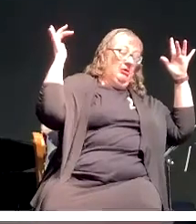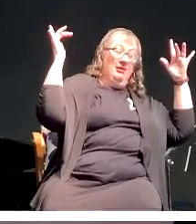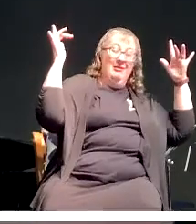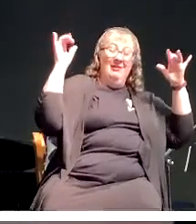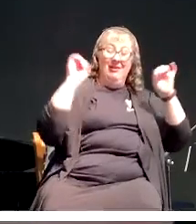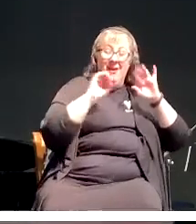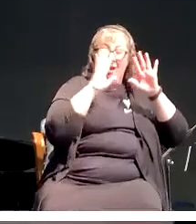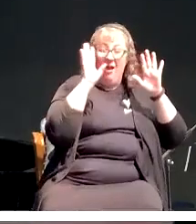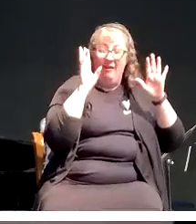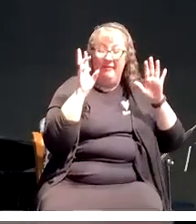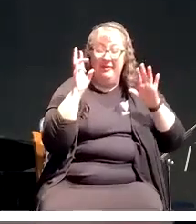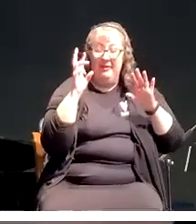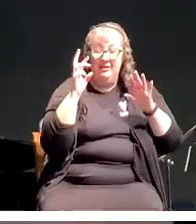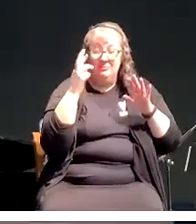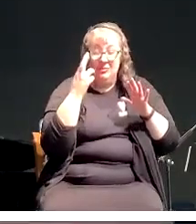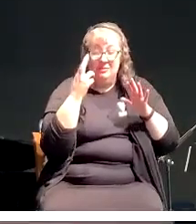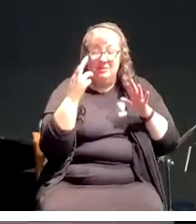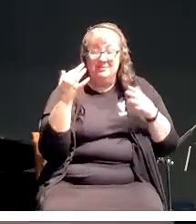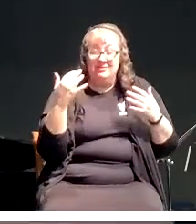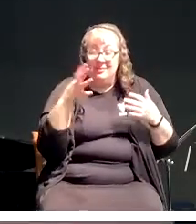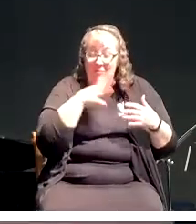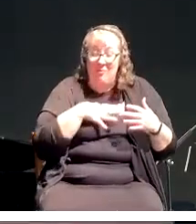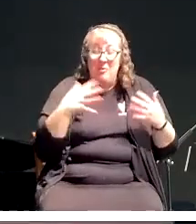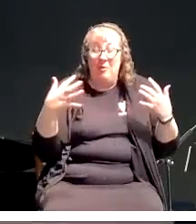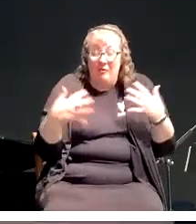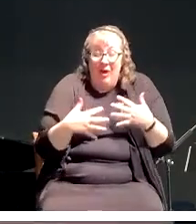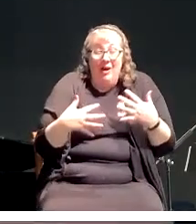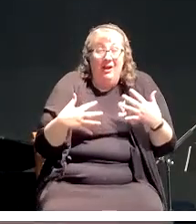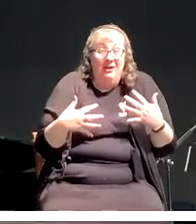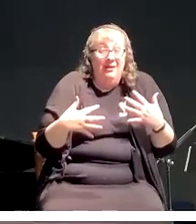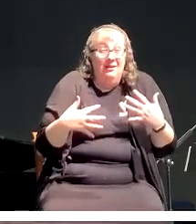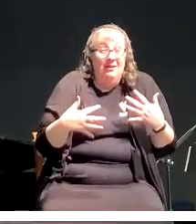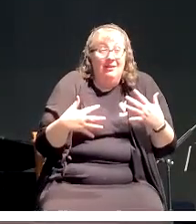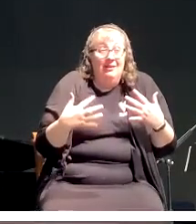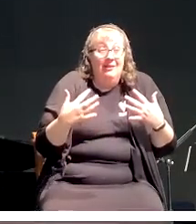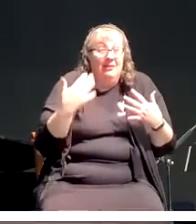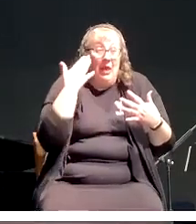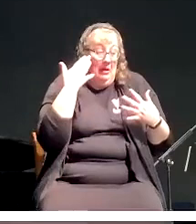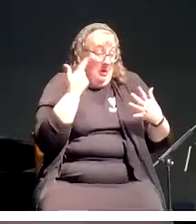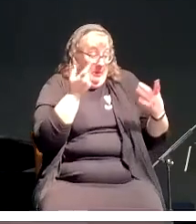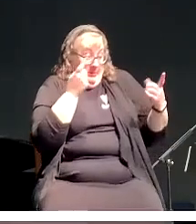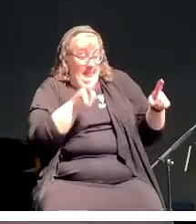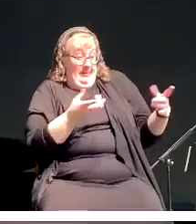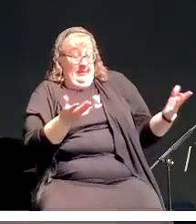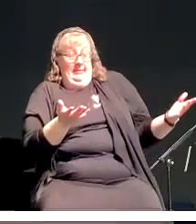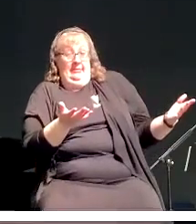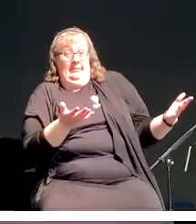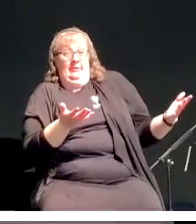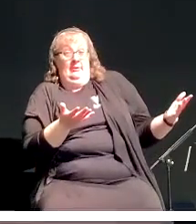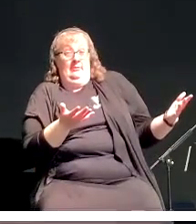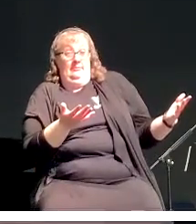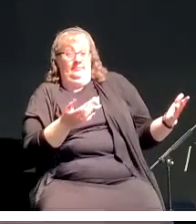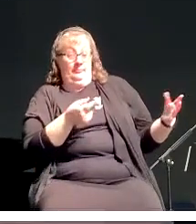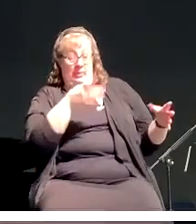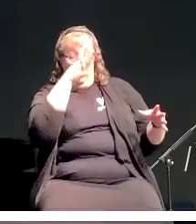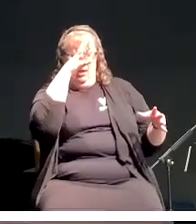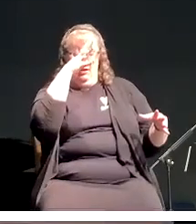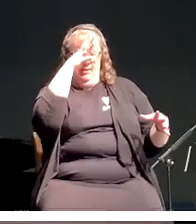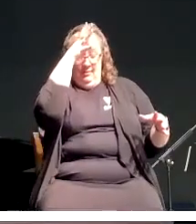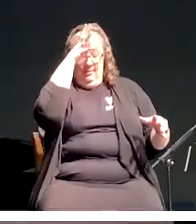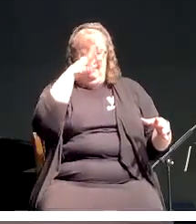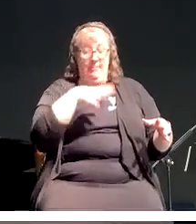obvious reasons, the women were afraid. They didn't know what was going on. But these men tell the